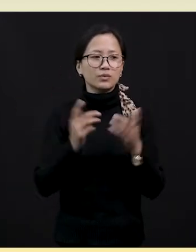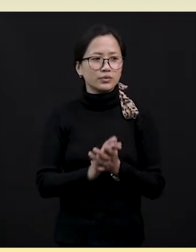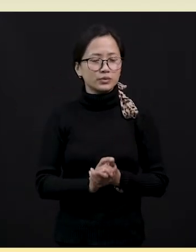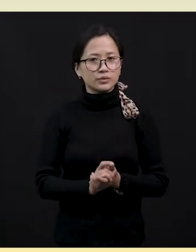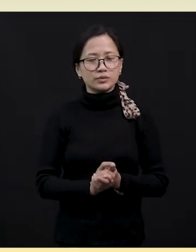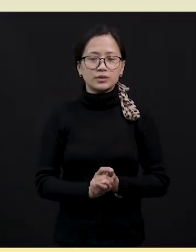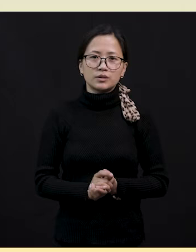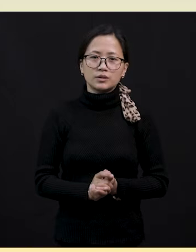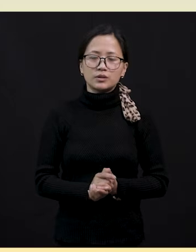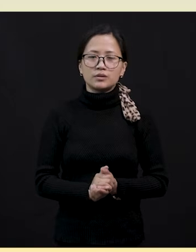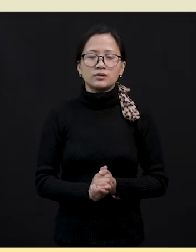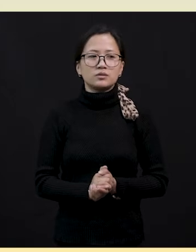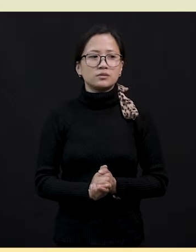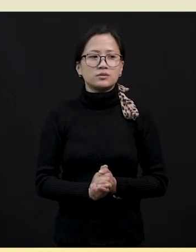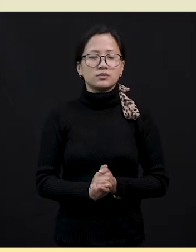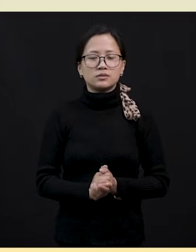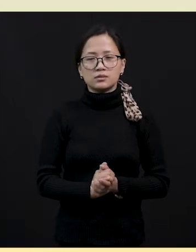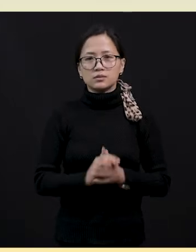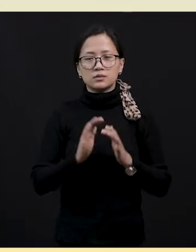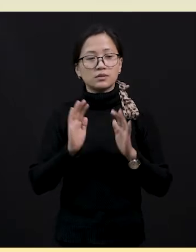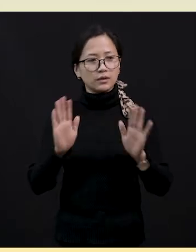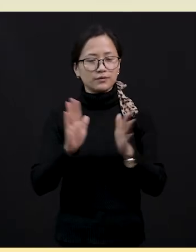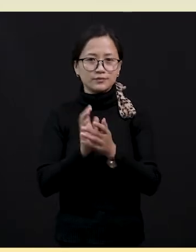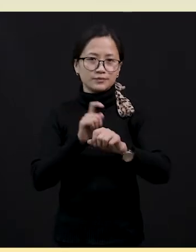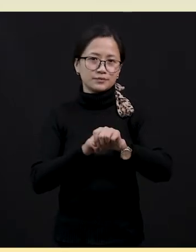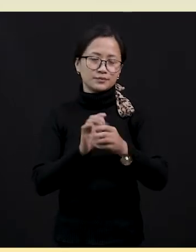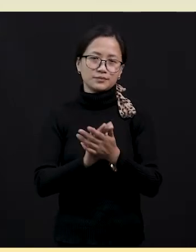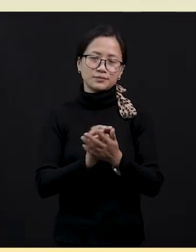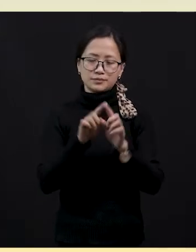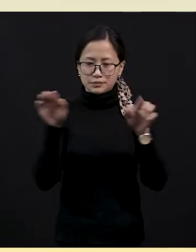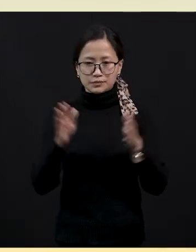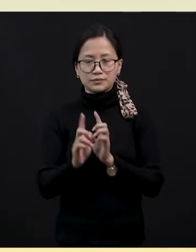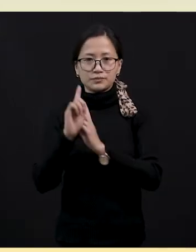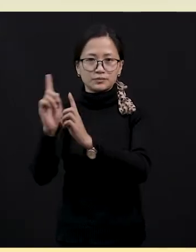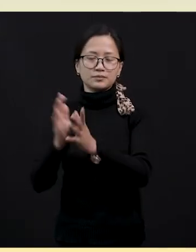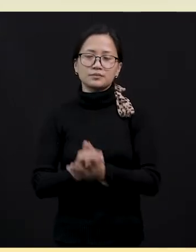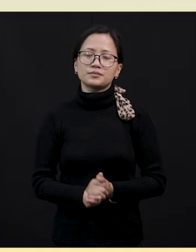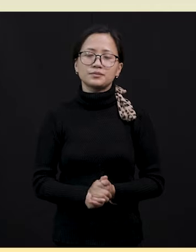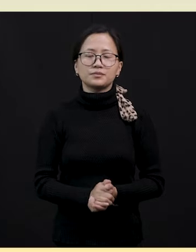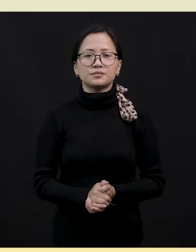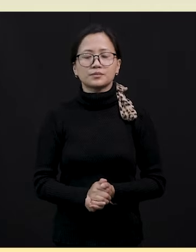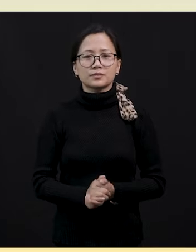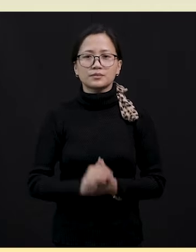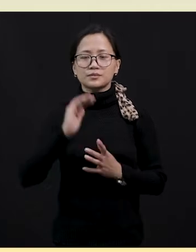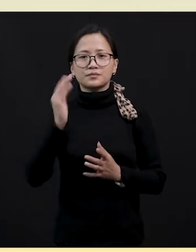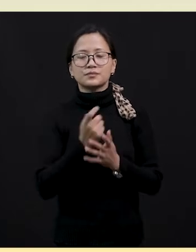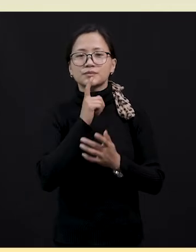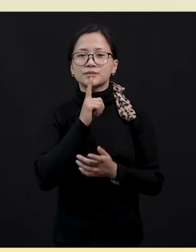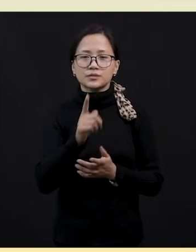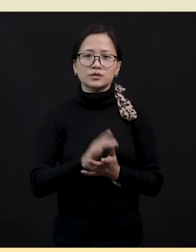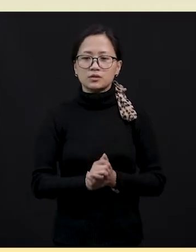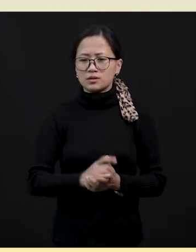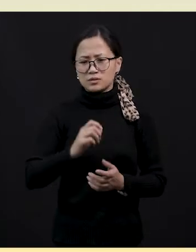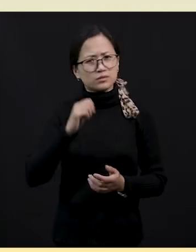the right time to begin something? So they say that have a timetable and then follow it strictly. Some said that he could